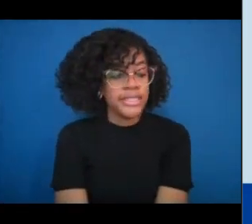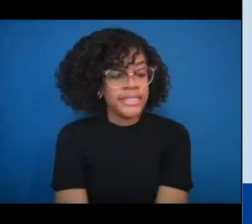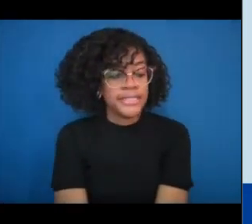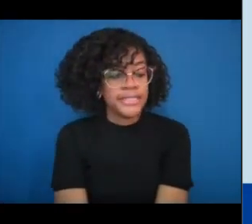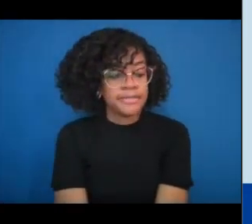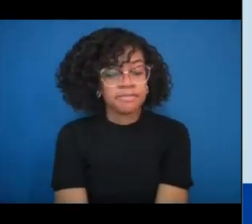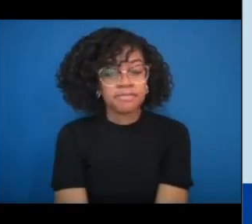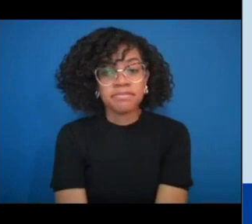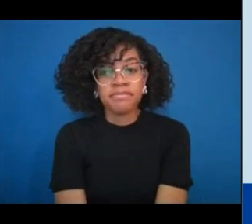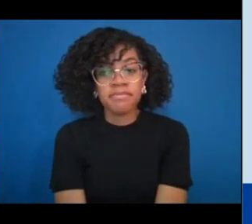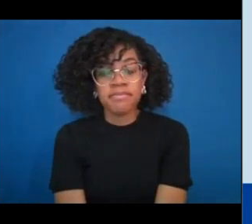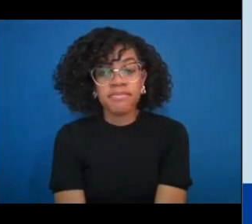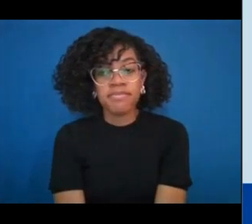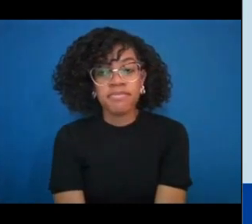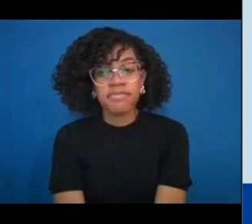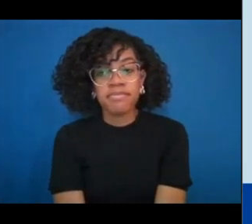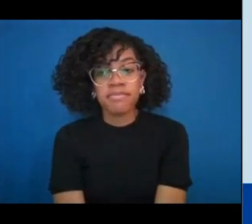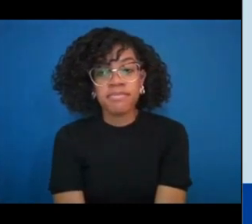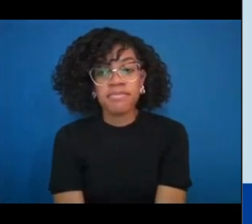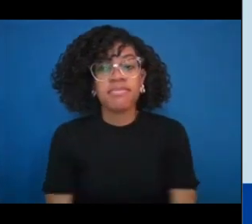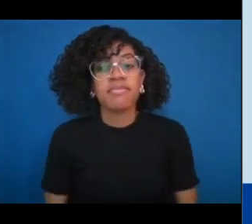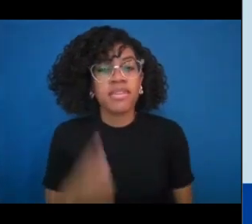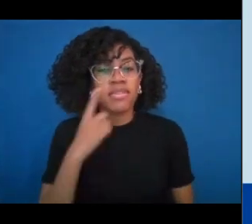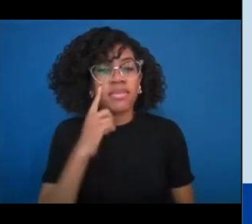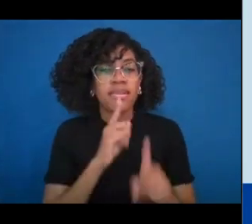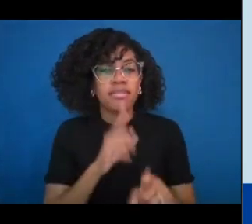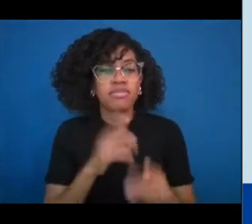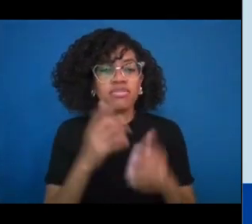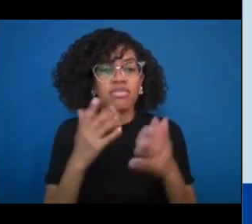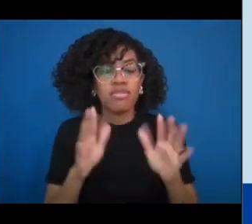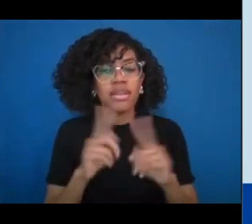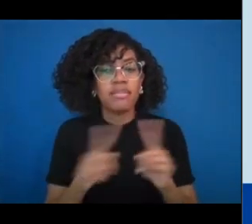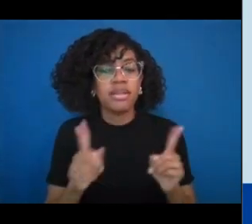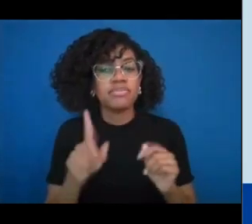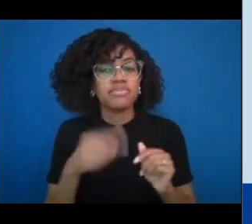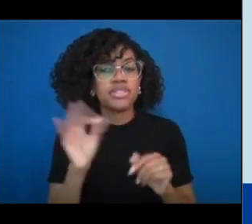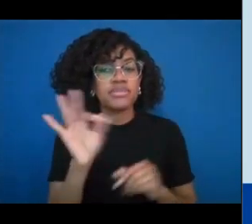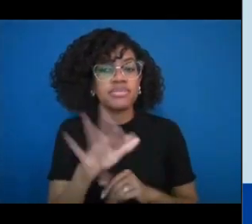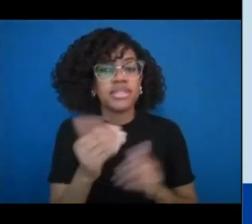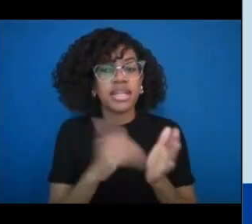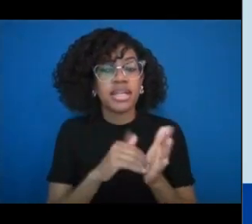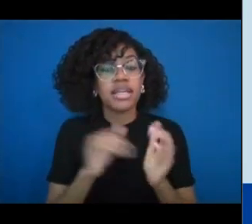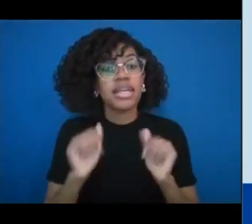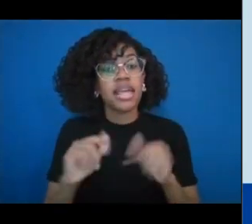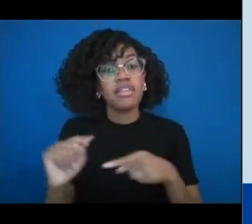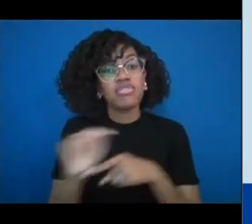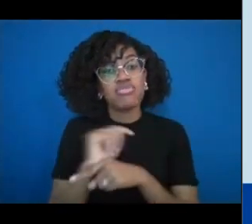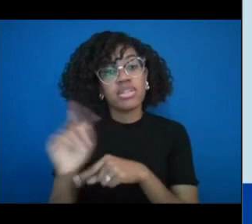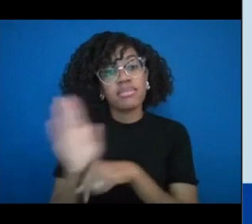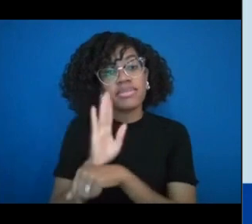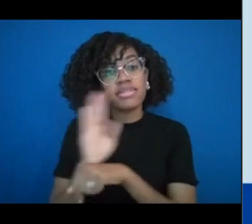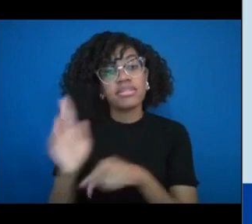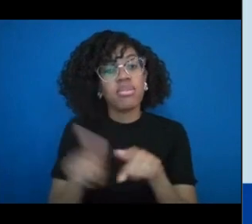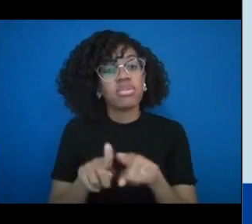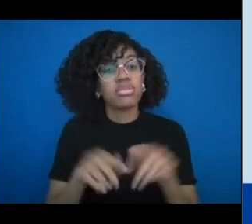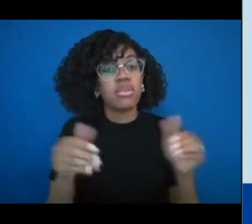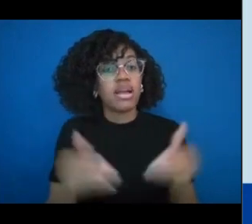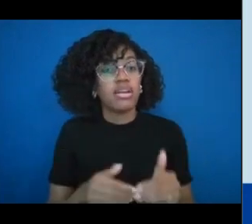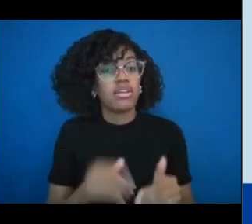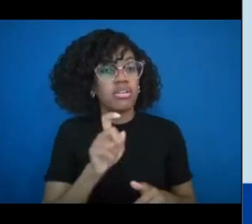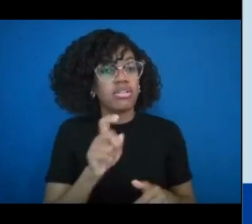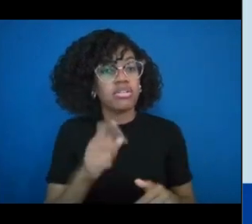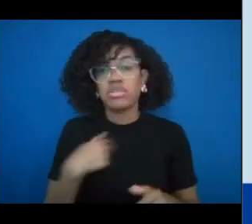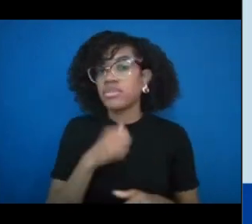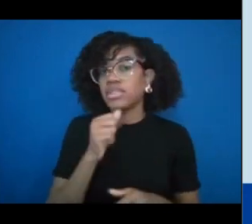Can a training, oh, I think we answered this already, but just in case, can a training entity also be the hiring entity? We did not